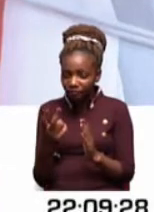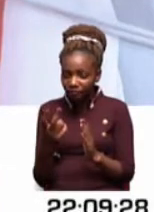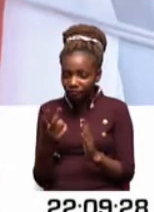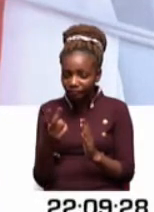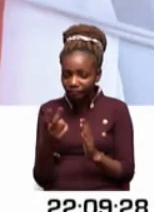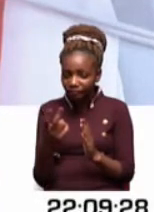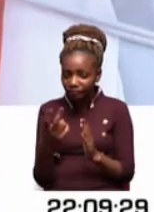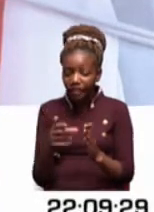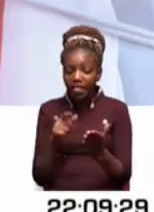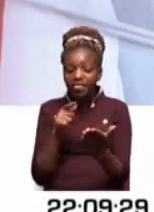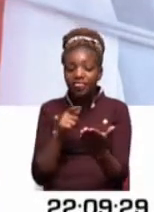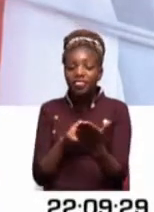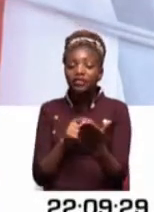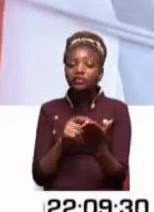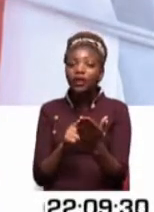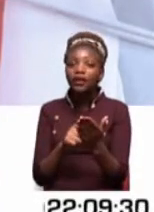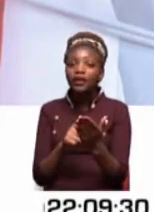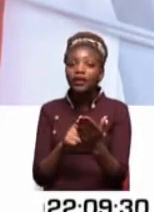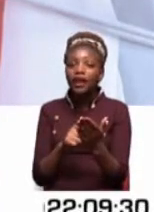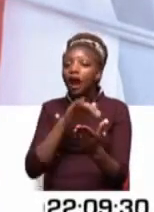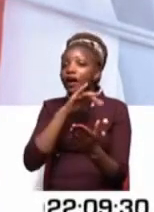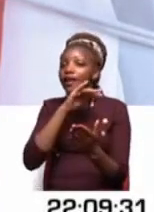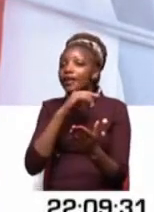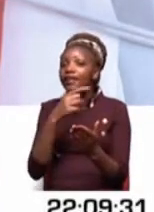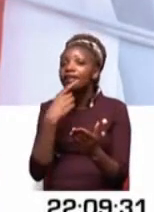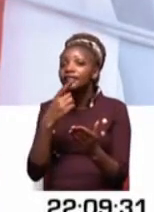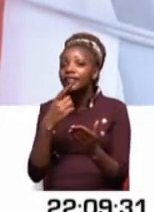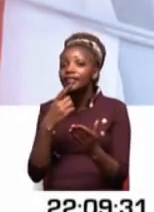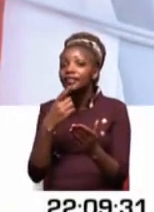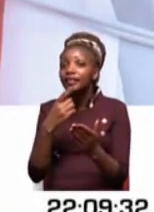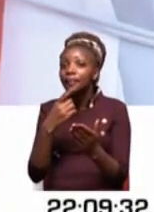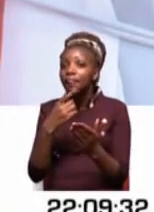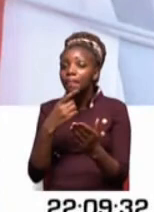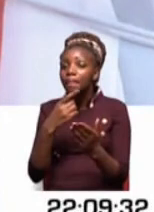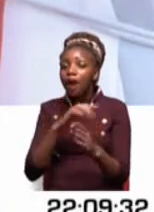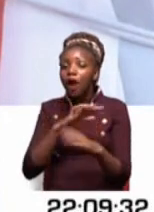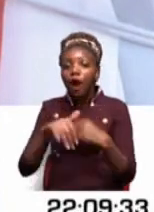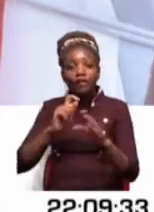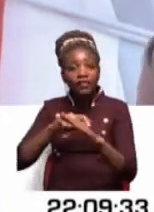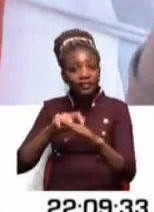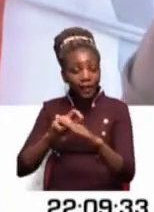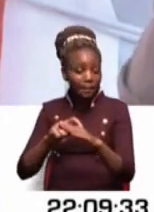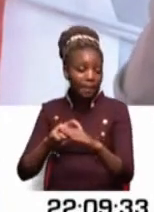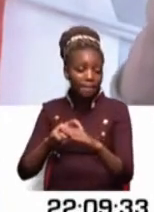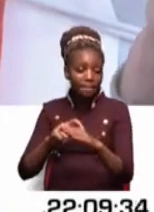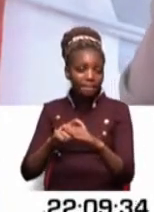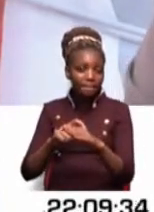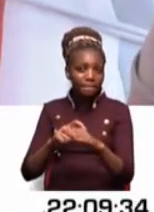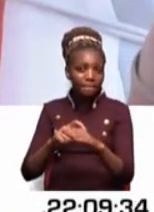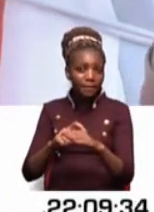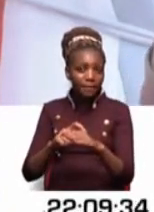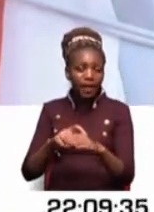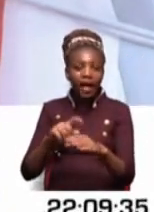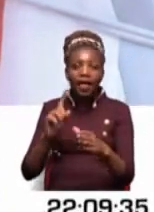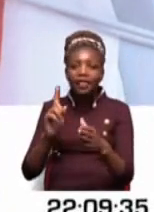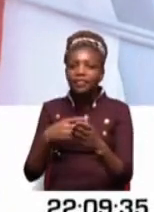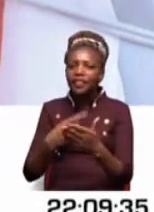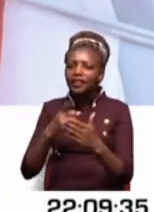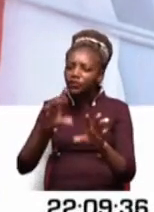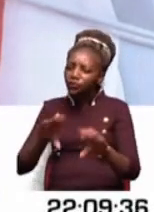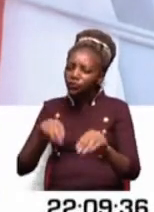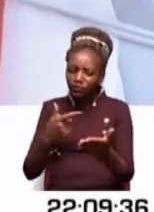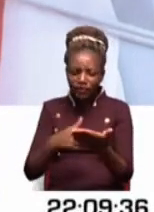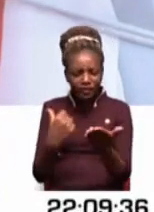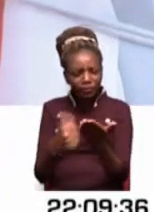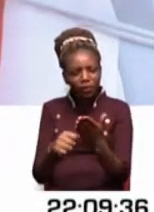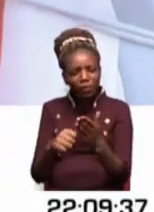That he repeated even just last week in Mombasa during one of the rallies. Mm-hmm. How you are going to resolve something like